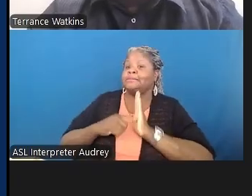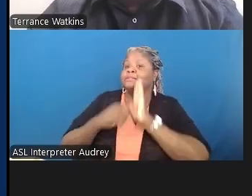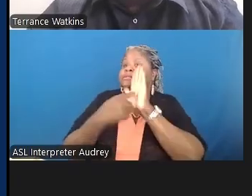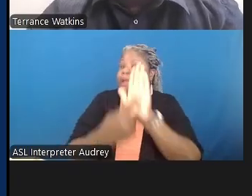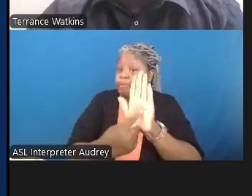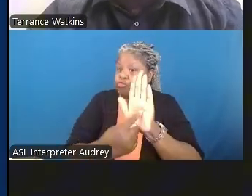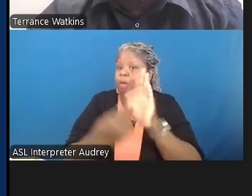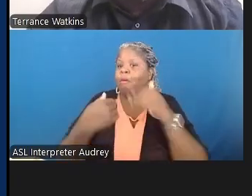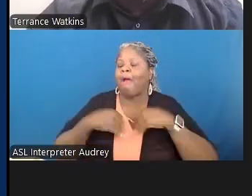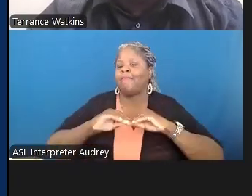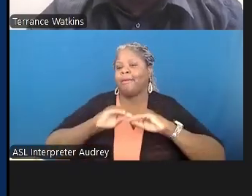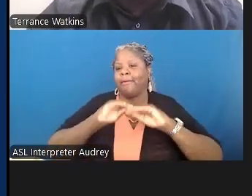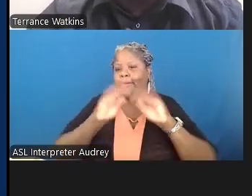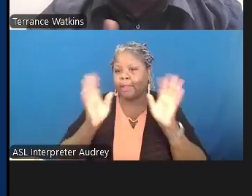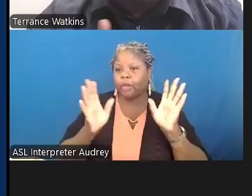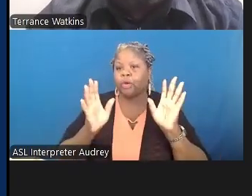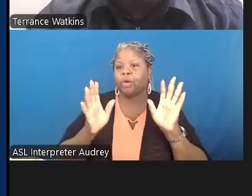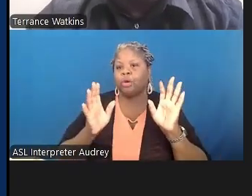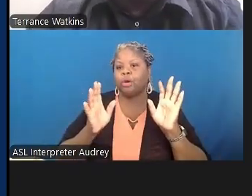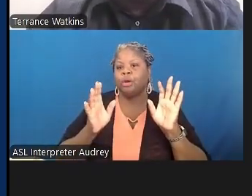clear